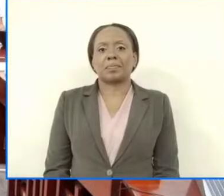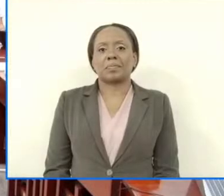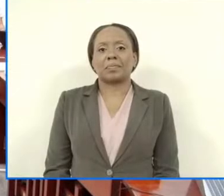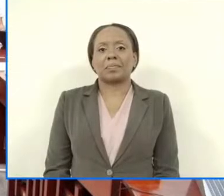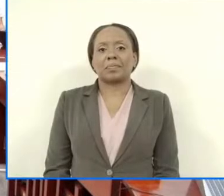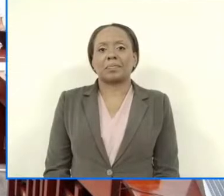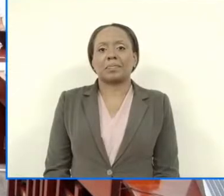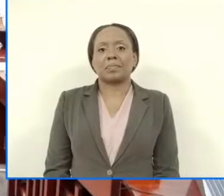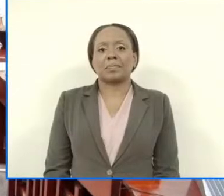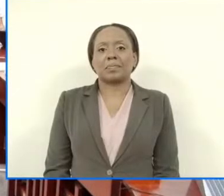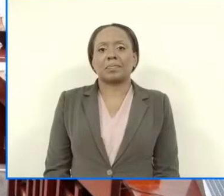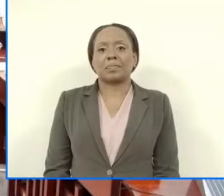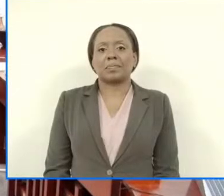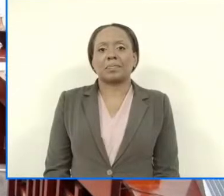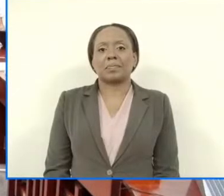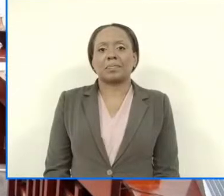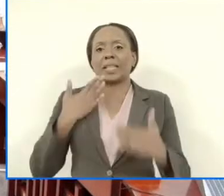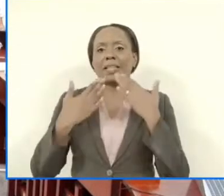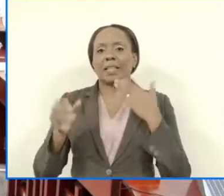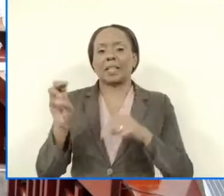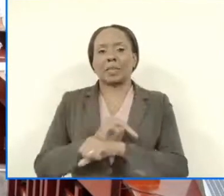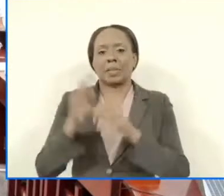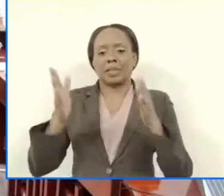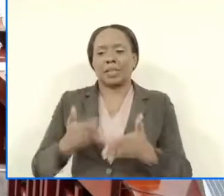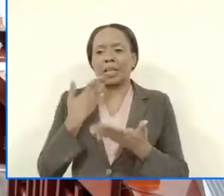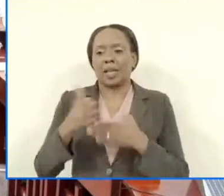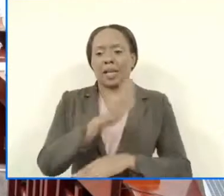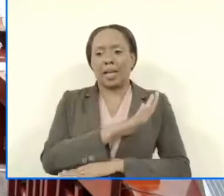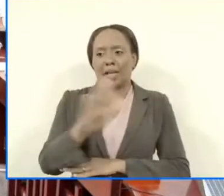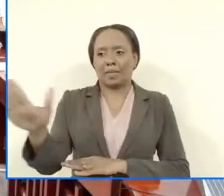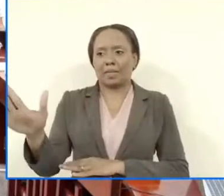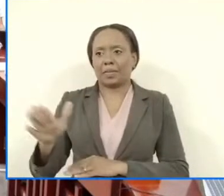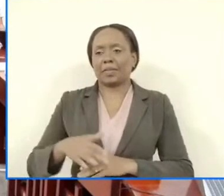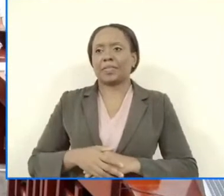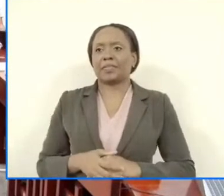The SSA takes comfort and extends